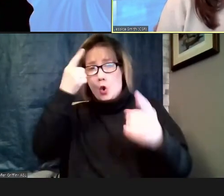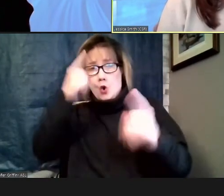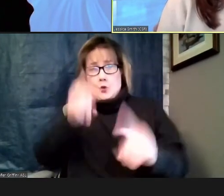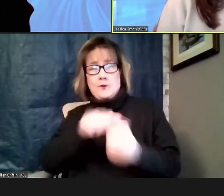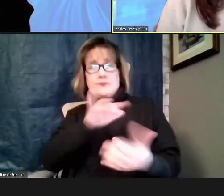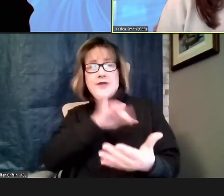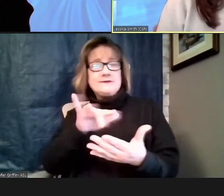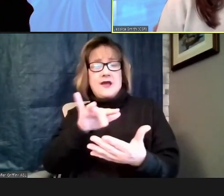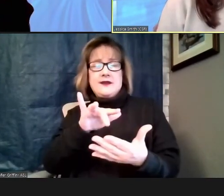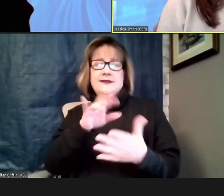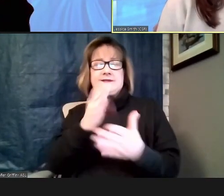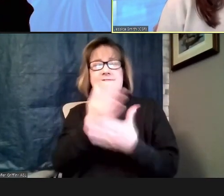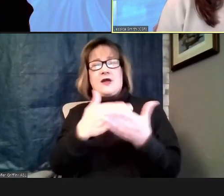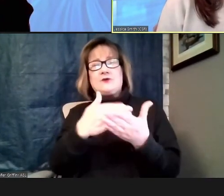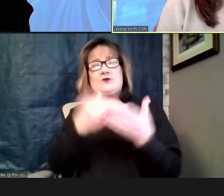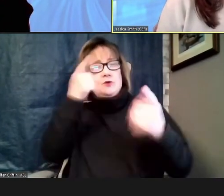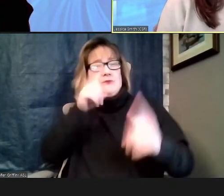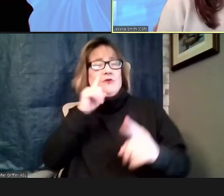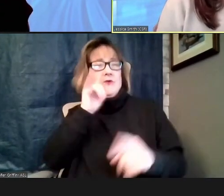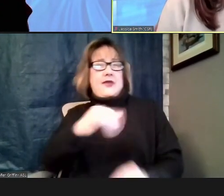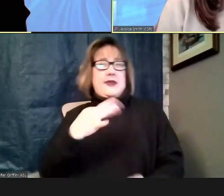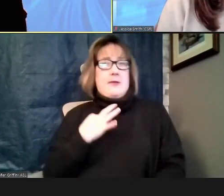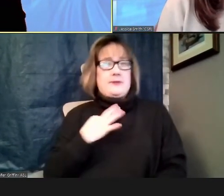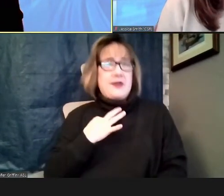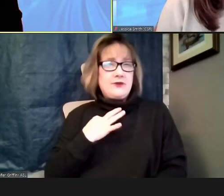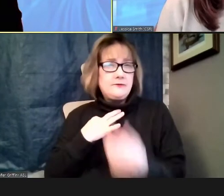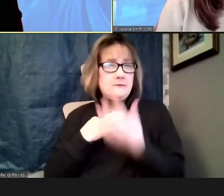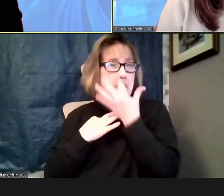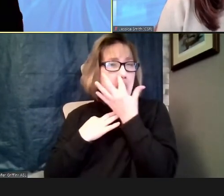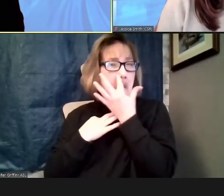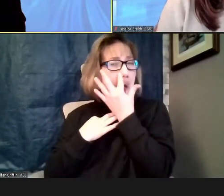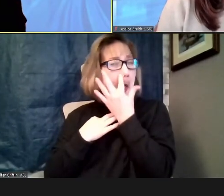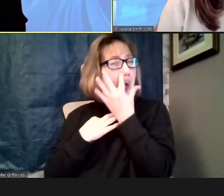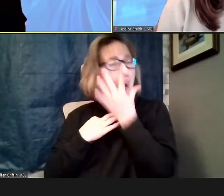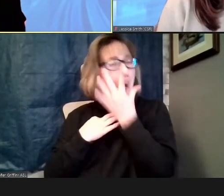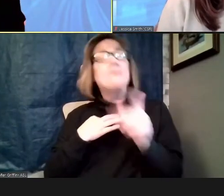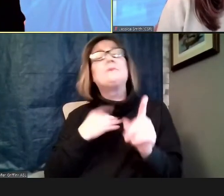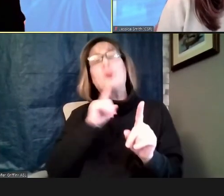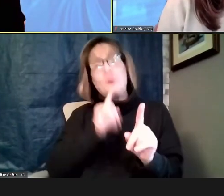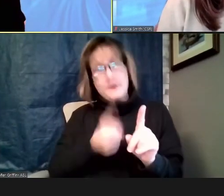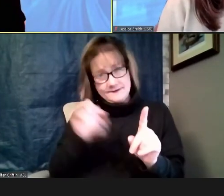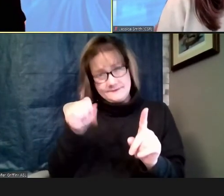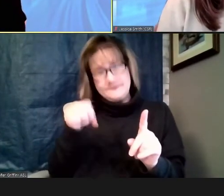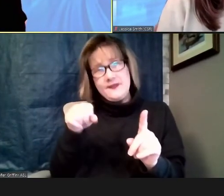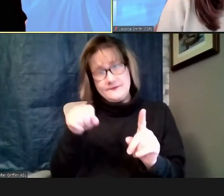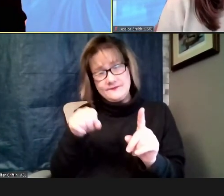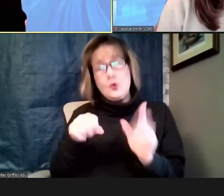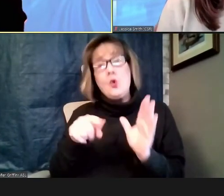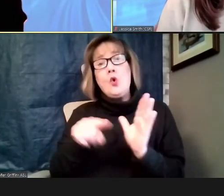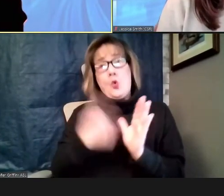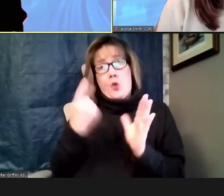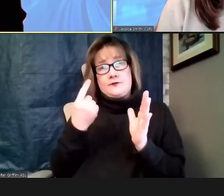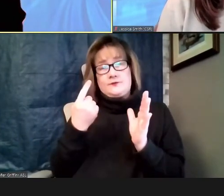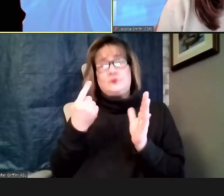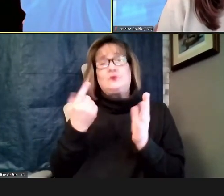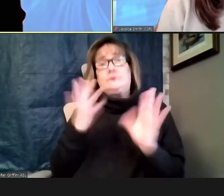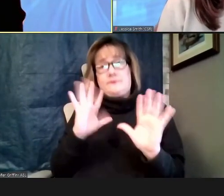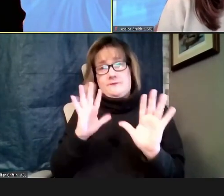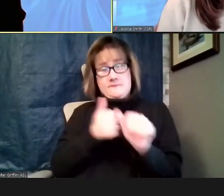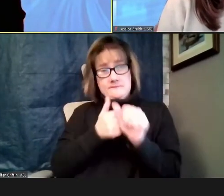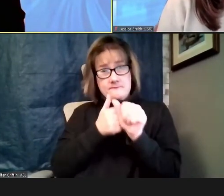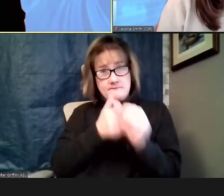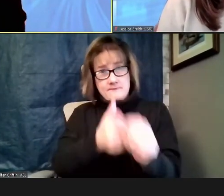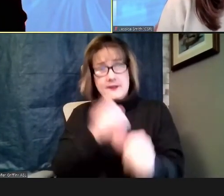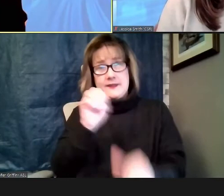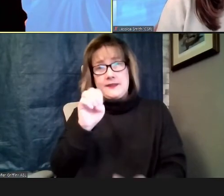section assignment for a grant application? Actually, there is. So once you, again, are following in the